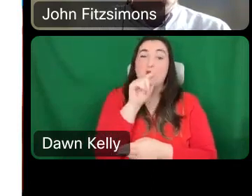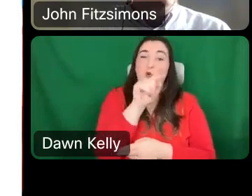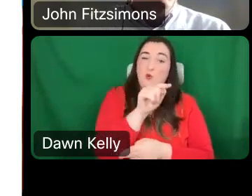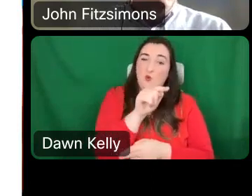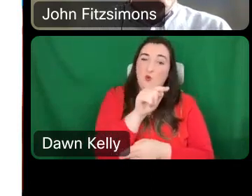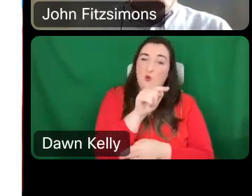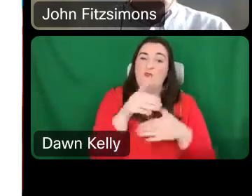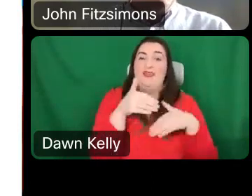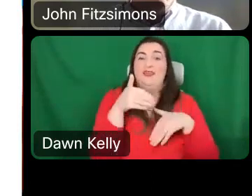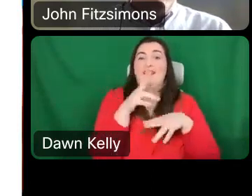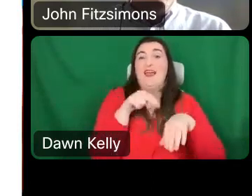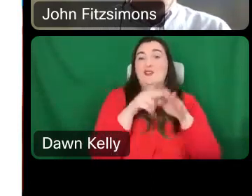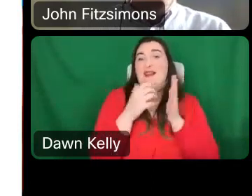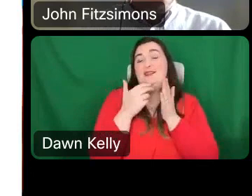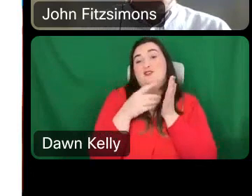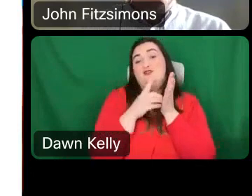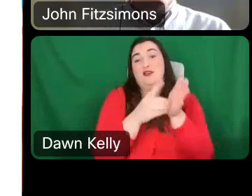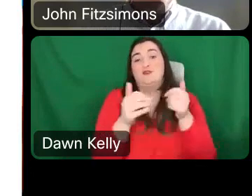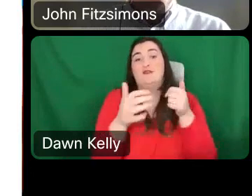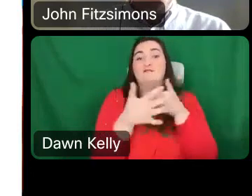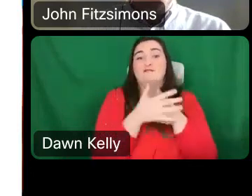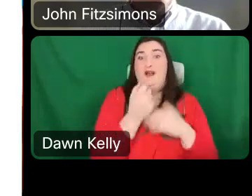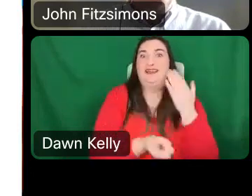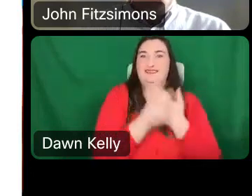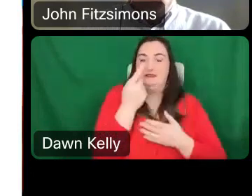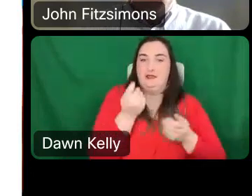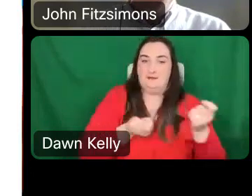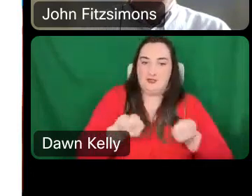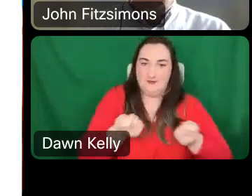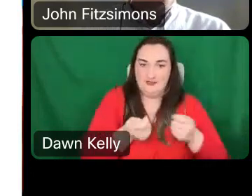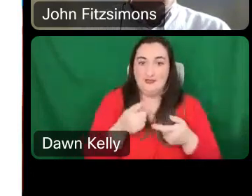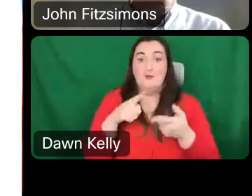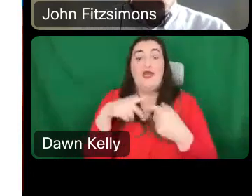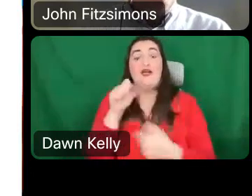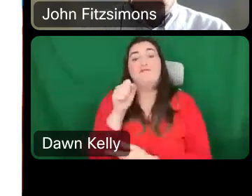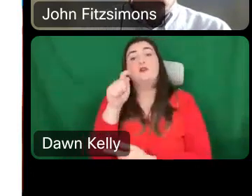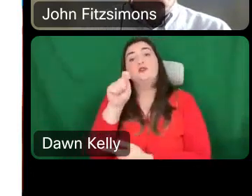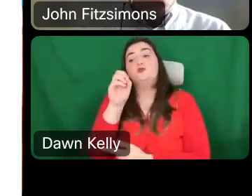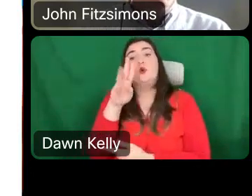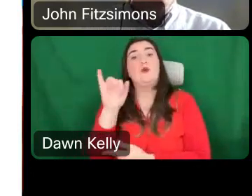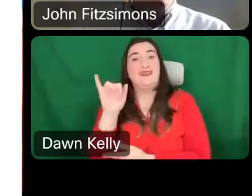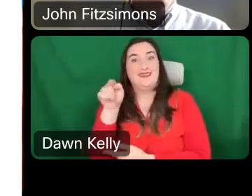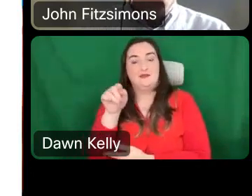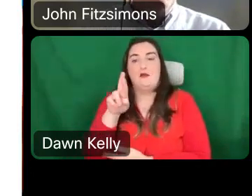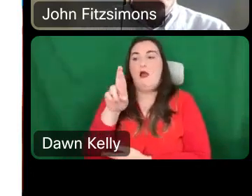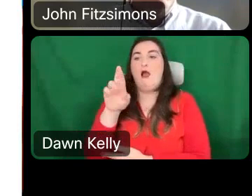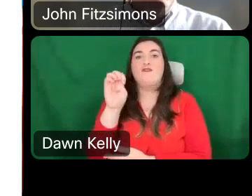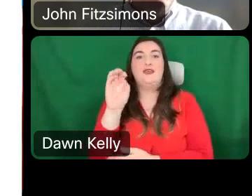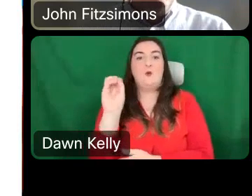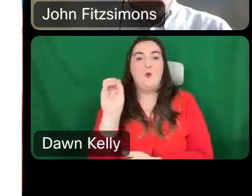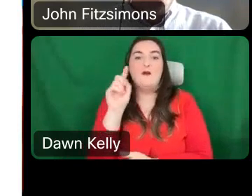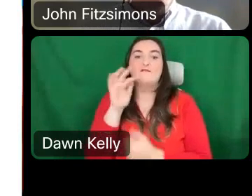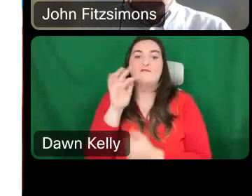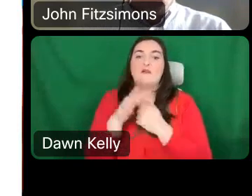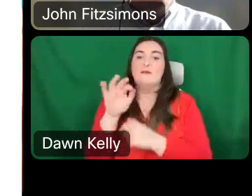Incident Management. And we'd like to welcome Mr. Tony Canavan, REO from Sailta Hospital Group.